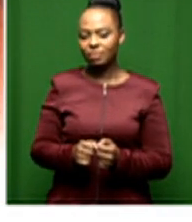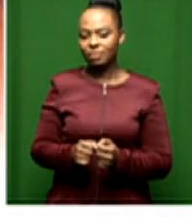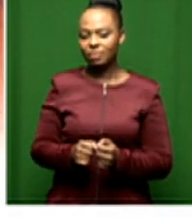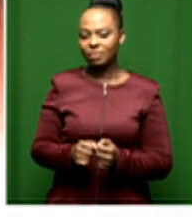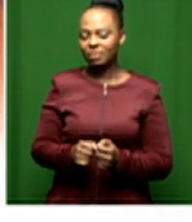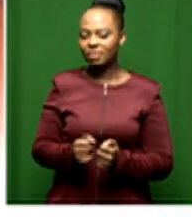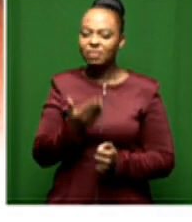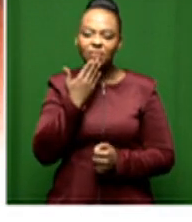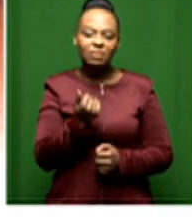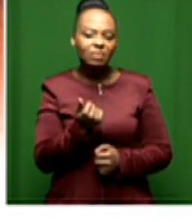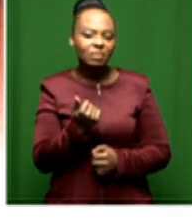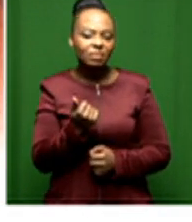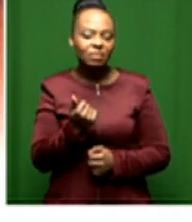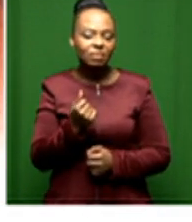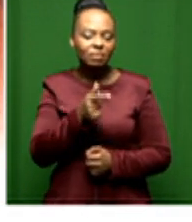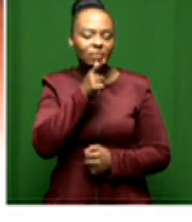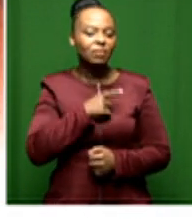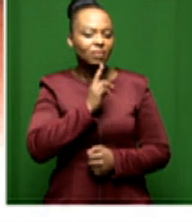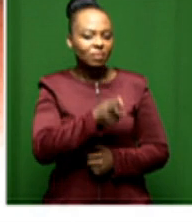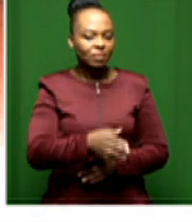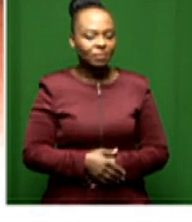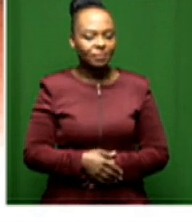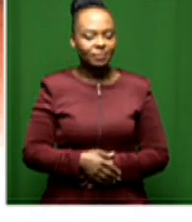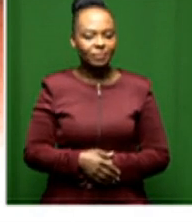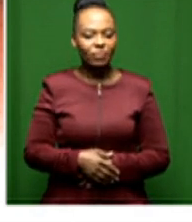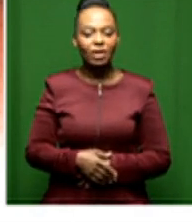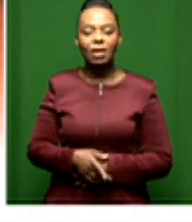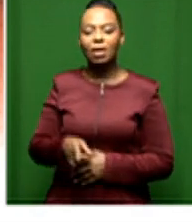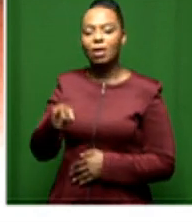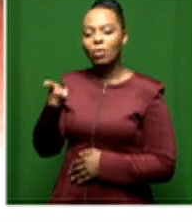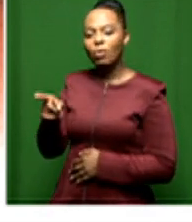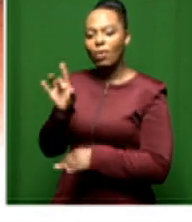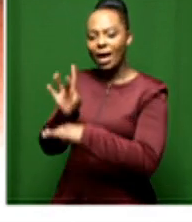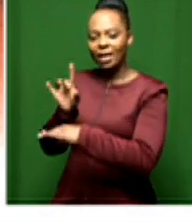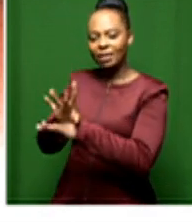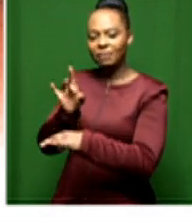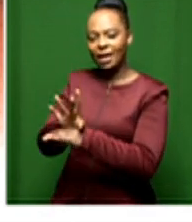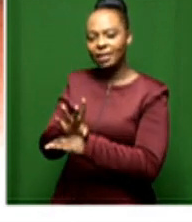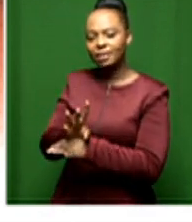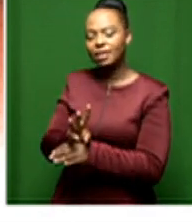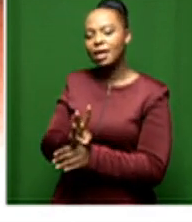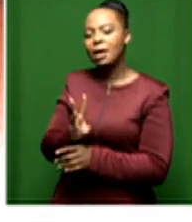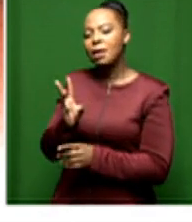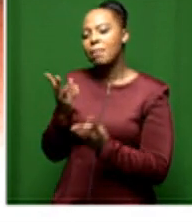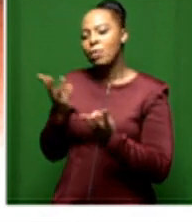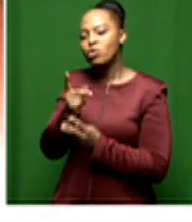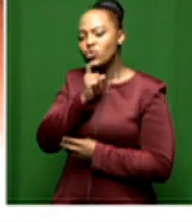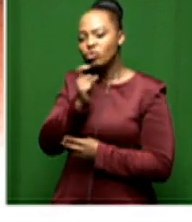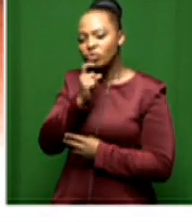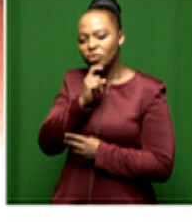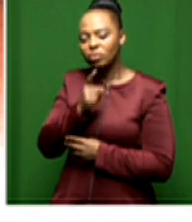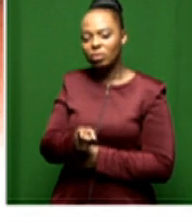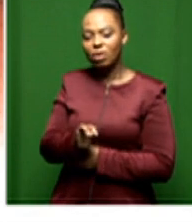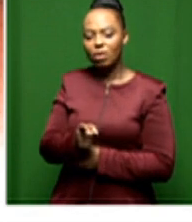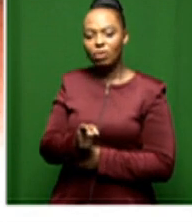Sorry, can you please repeat your question? I couldn't hear you clearly. Okay, what would you advise people to use? Fresh herbs or